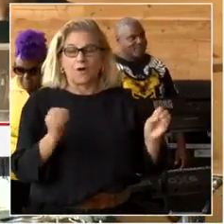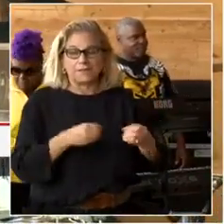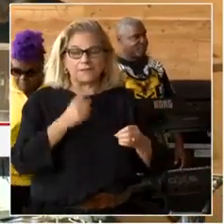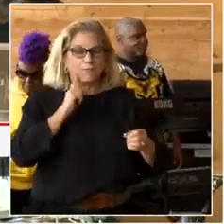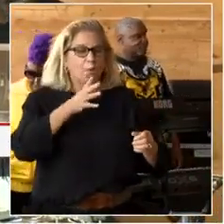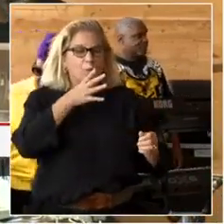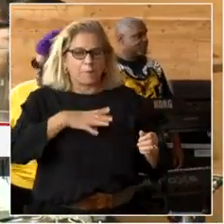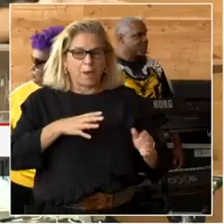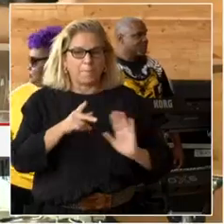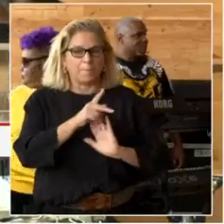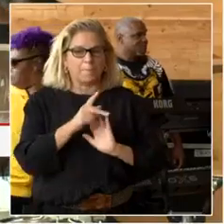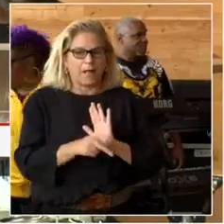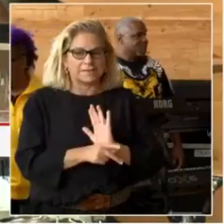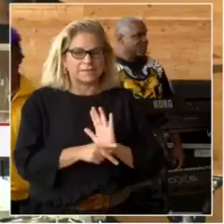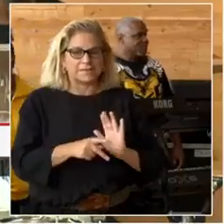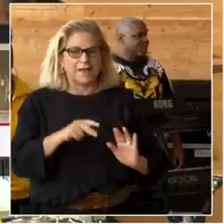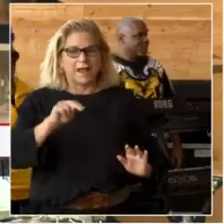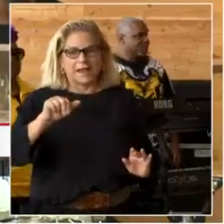Natasha Dupuy.